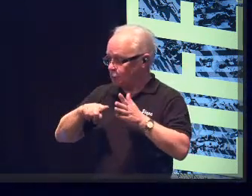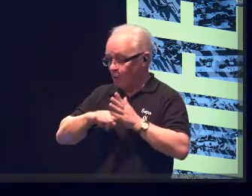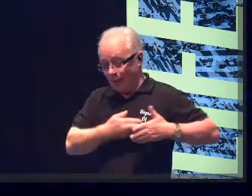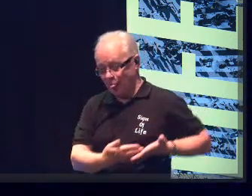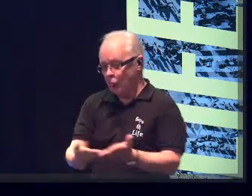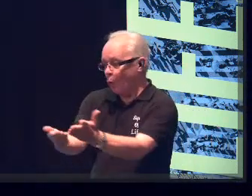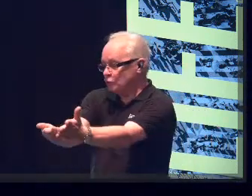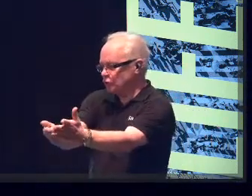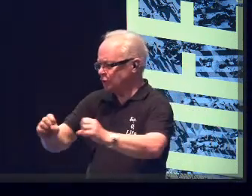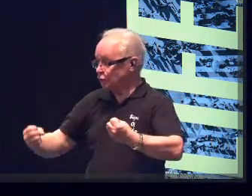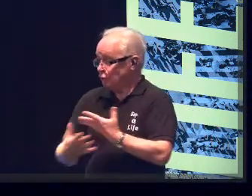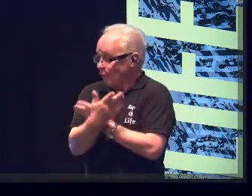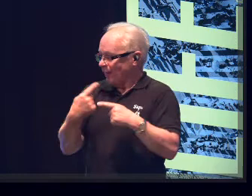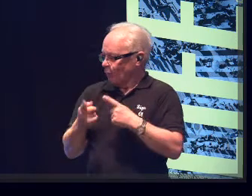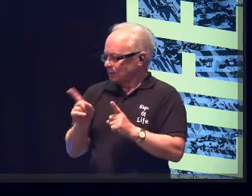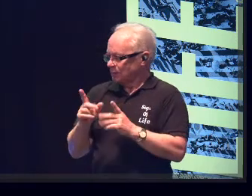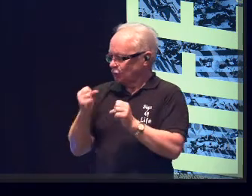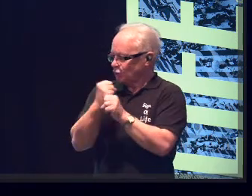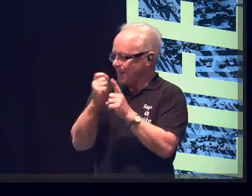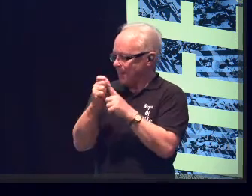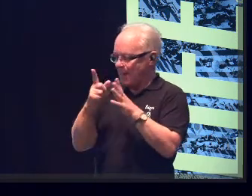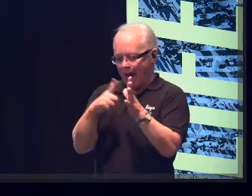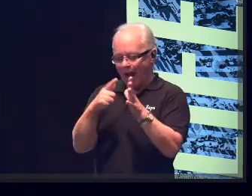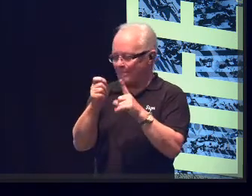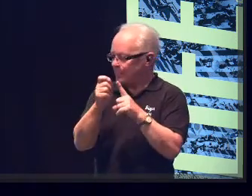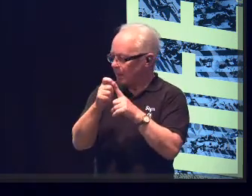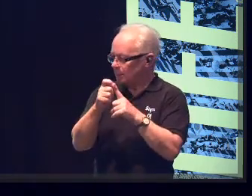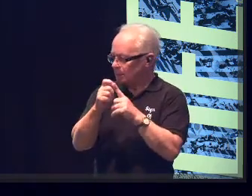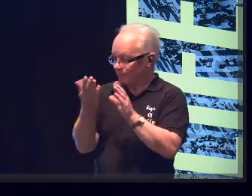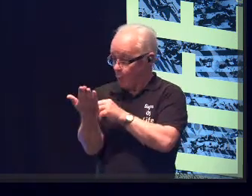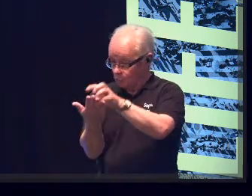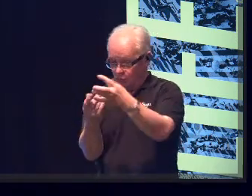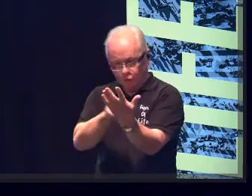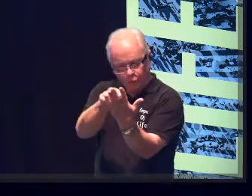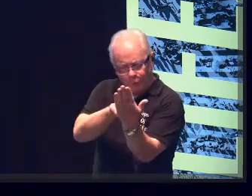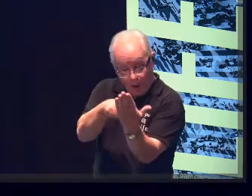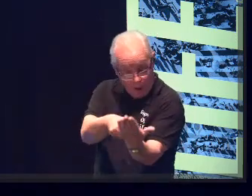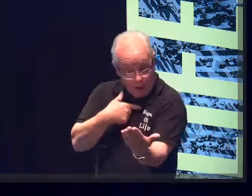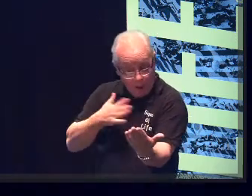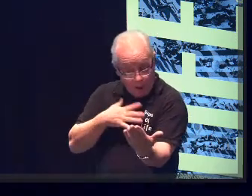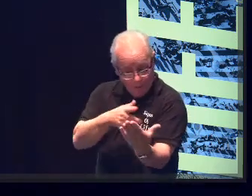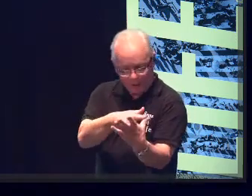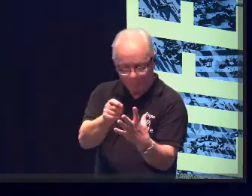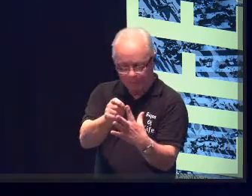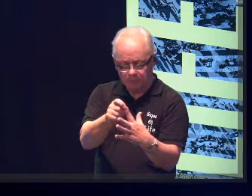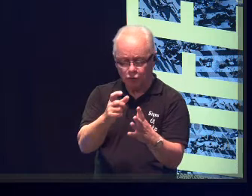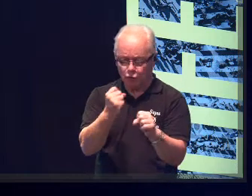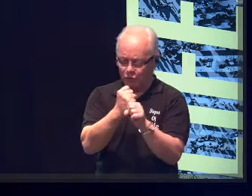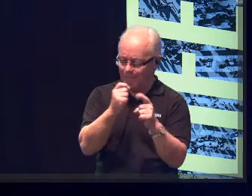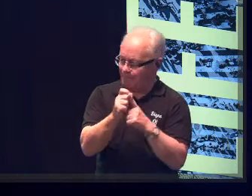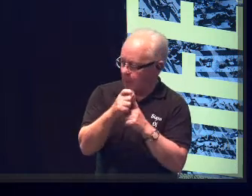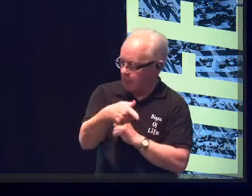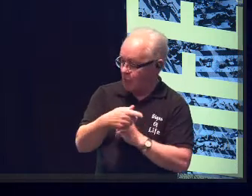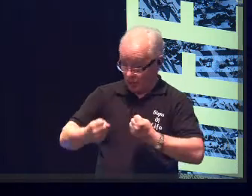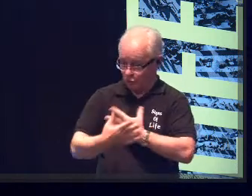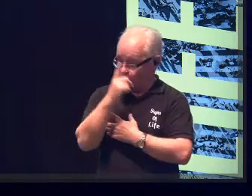Okay, so if you have the old app, we'd like you to scroll over on your phone now just delete that bad boy because this is the new app in